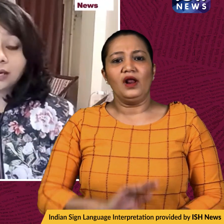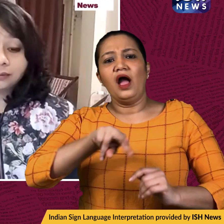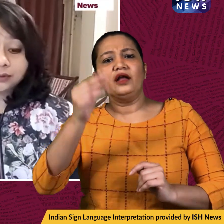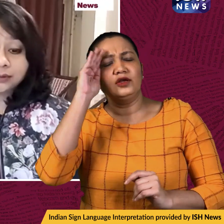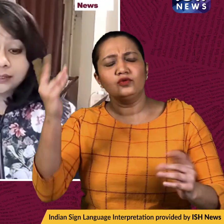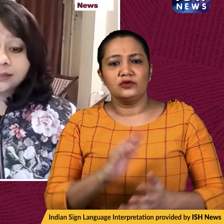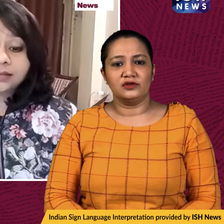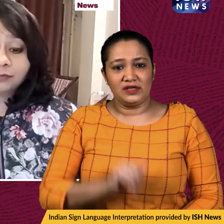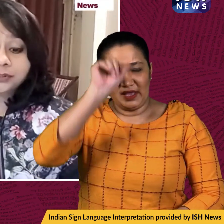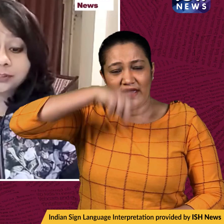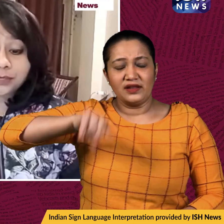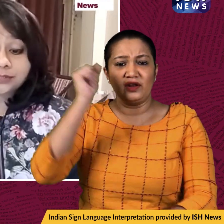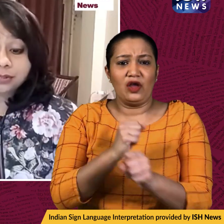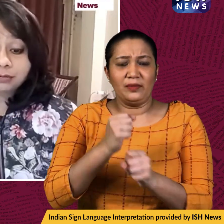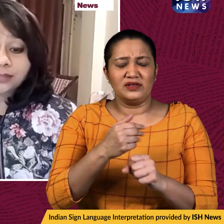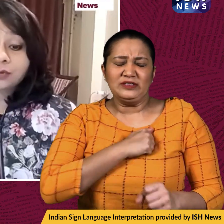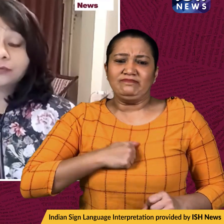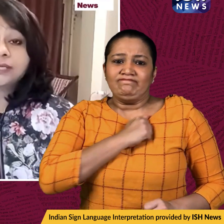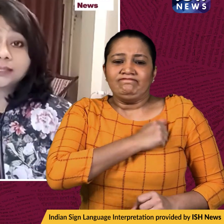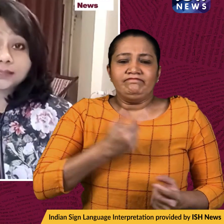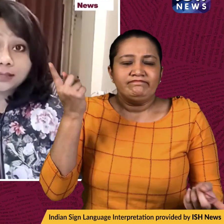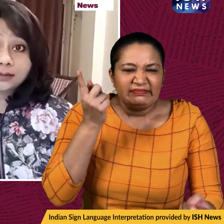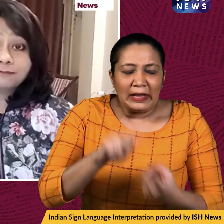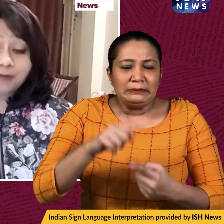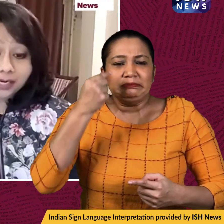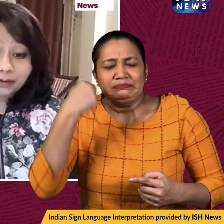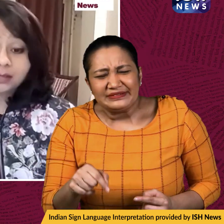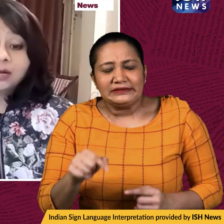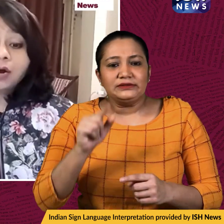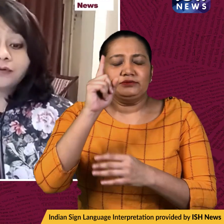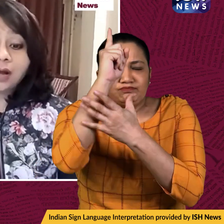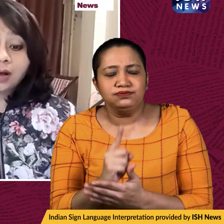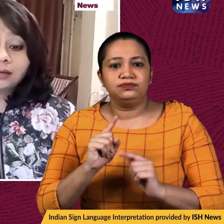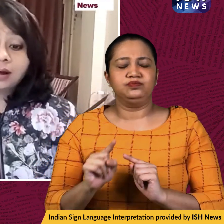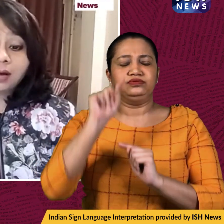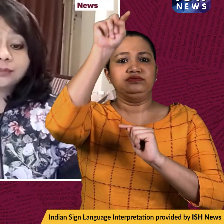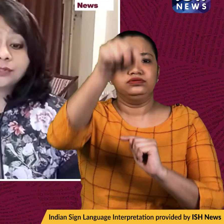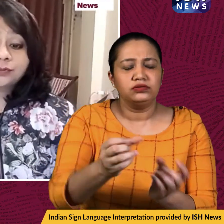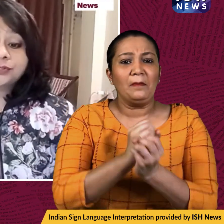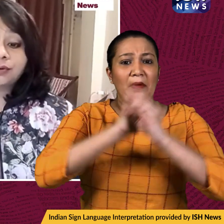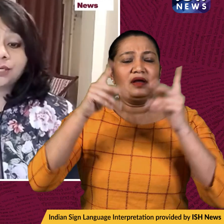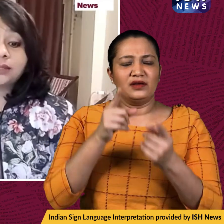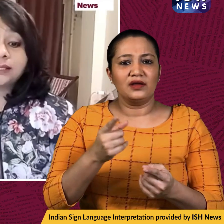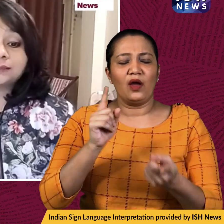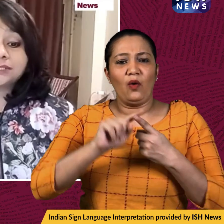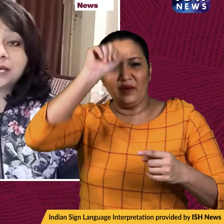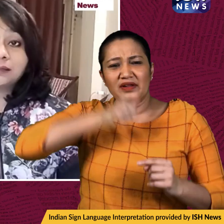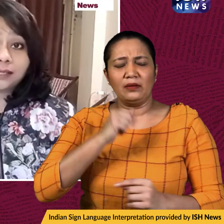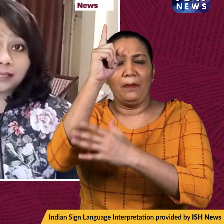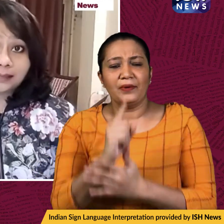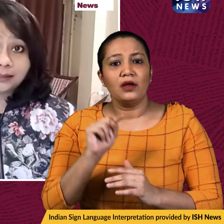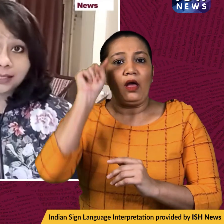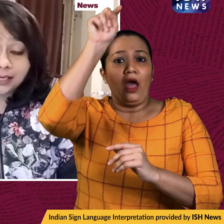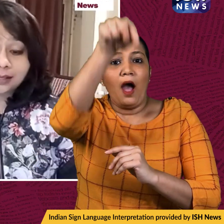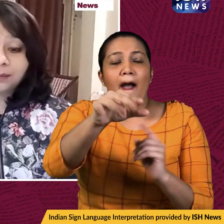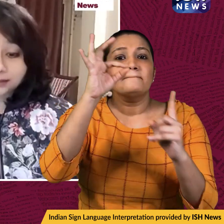Moving on now, the Indian government expressed regret over the accidental firing of an unarmed supersonic Indian missile